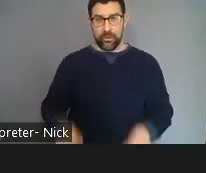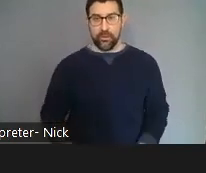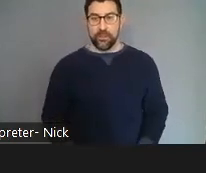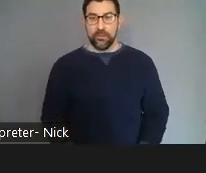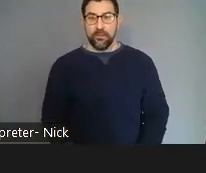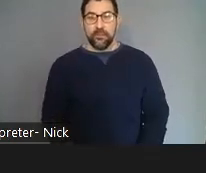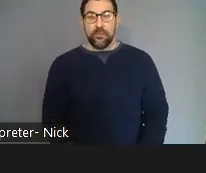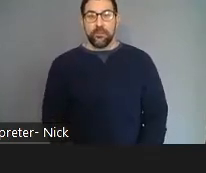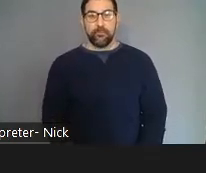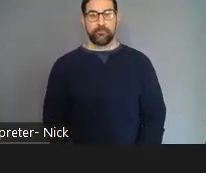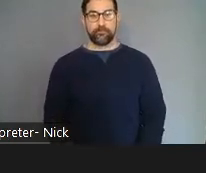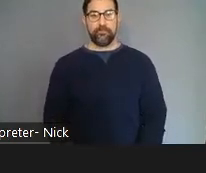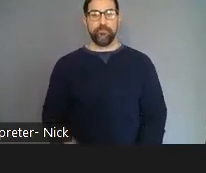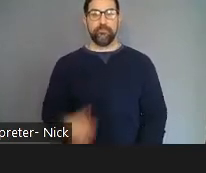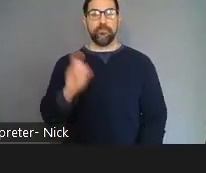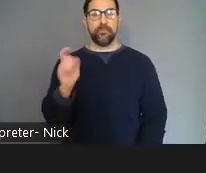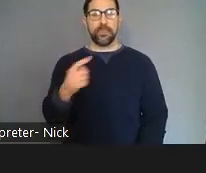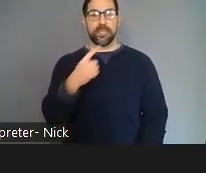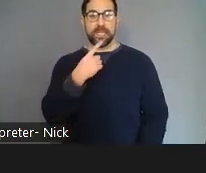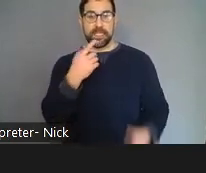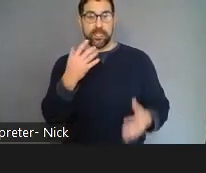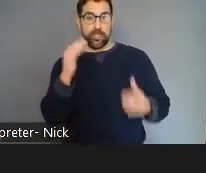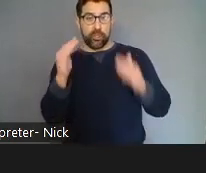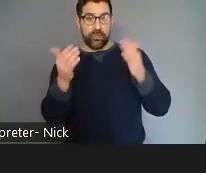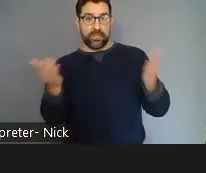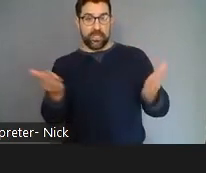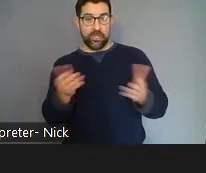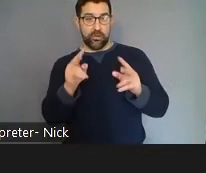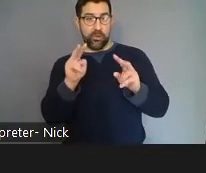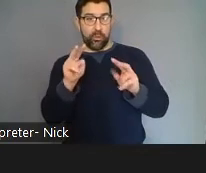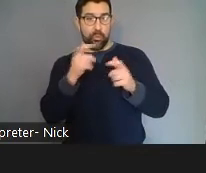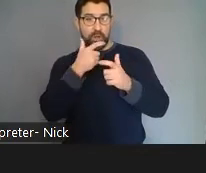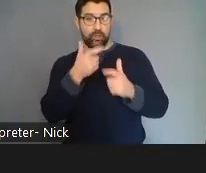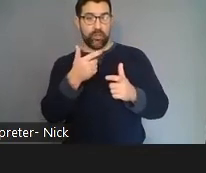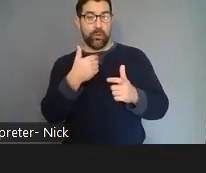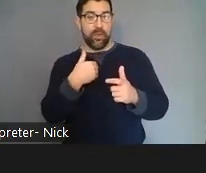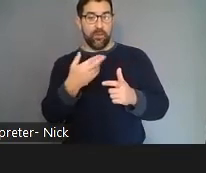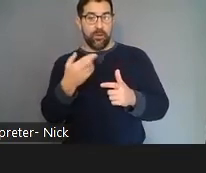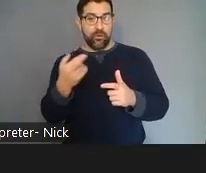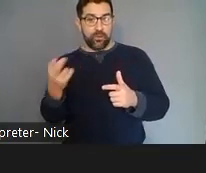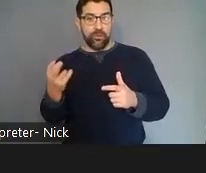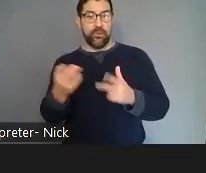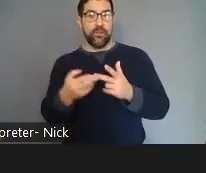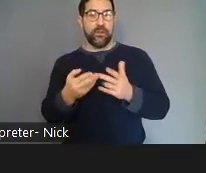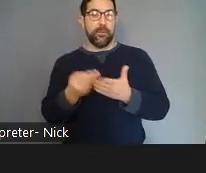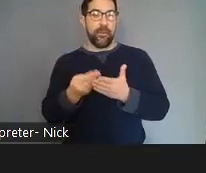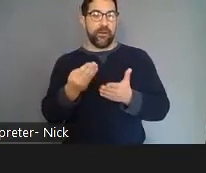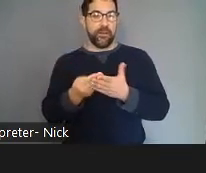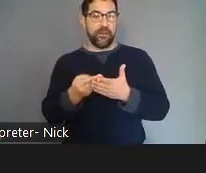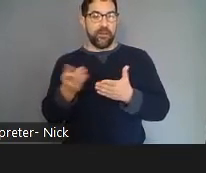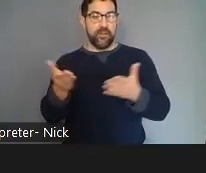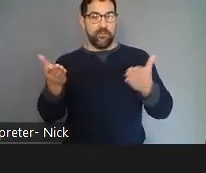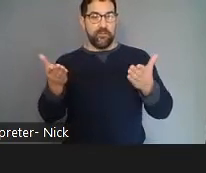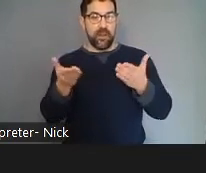also points out that there are adults here who are watching, who have resources and capital, and is inviting you